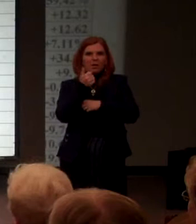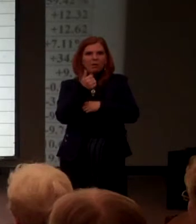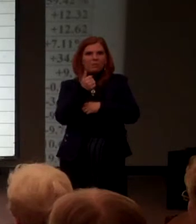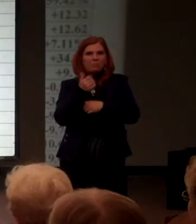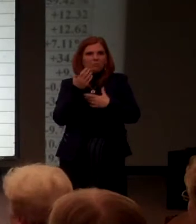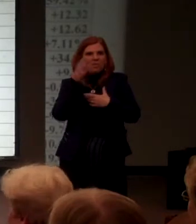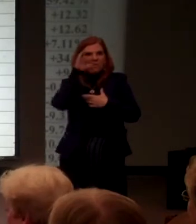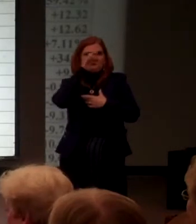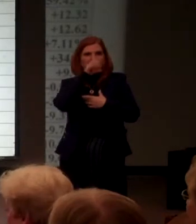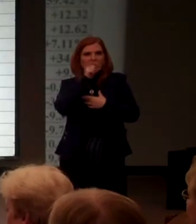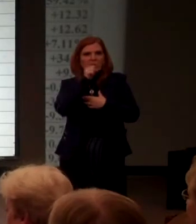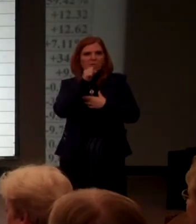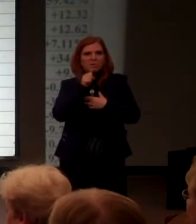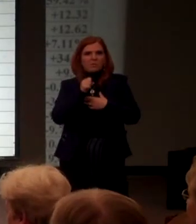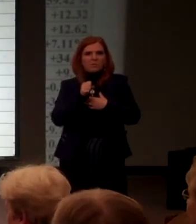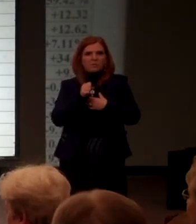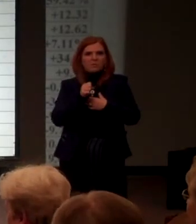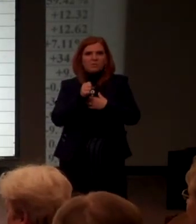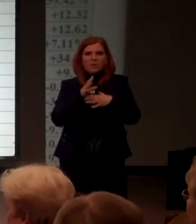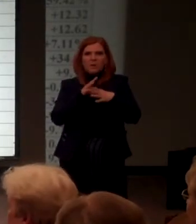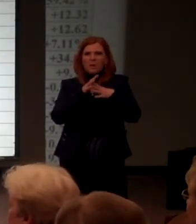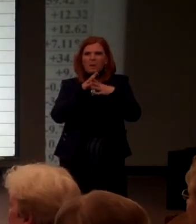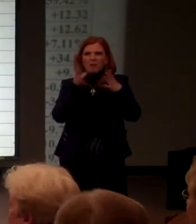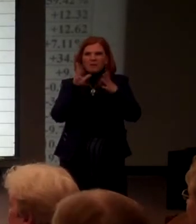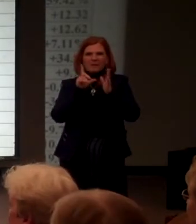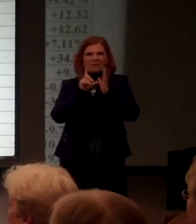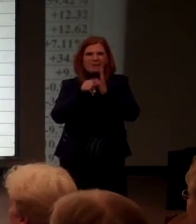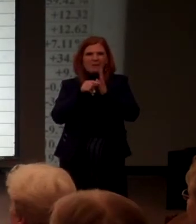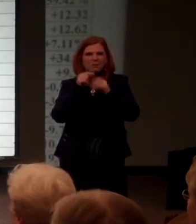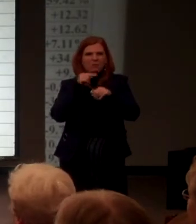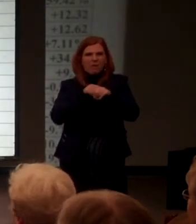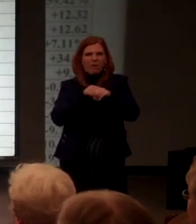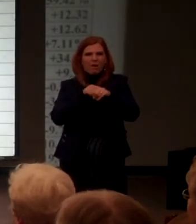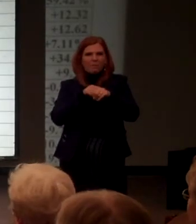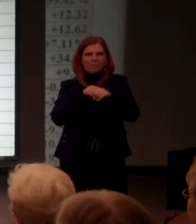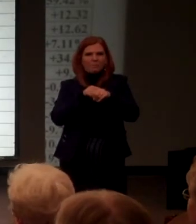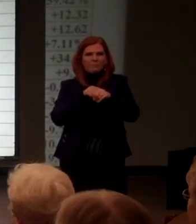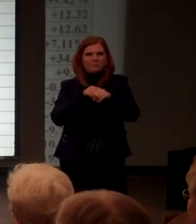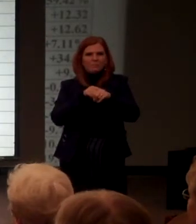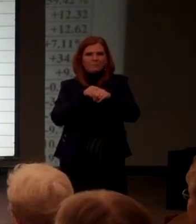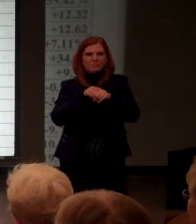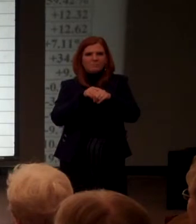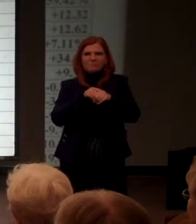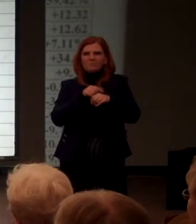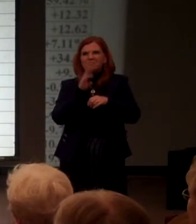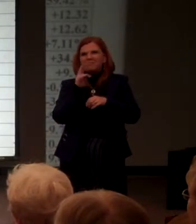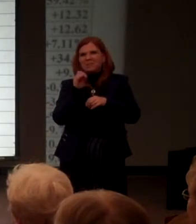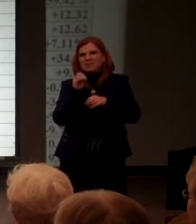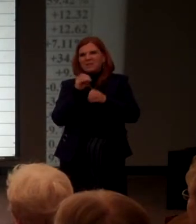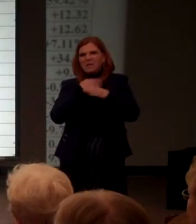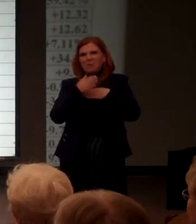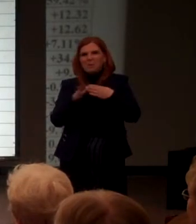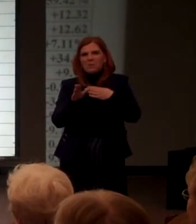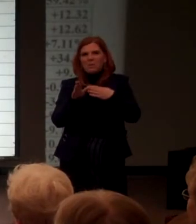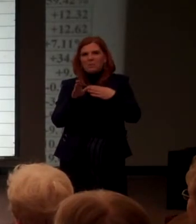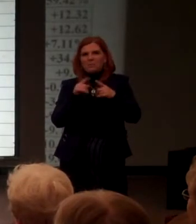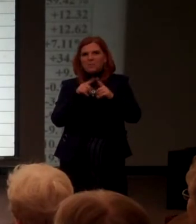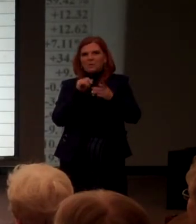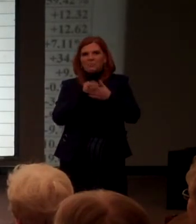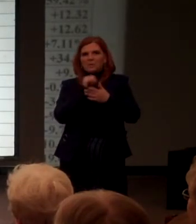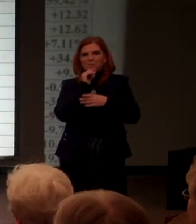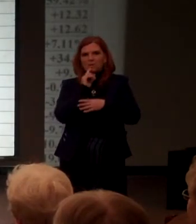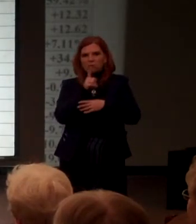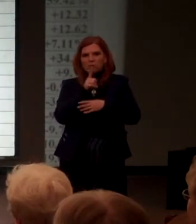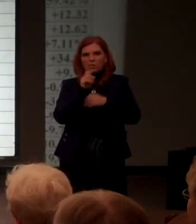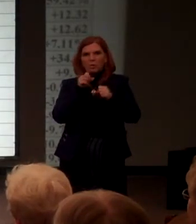assumed it was a product of a much later time, 70s and beyond. Well, that's not true.